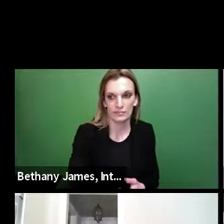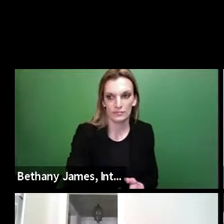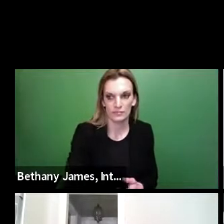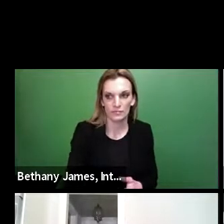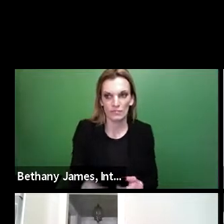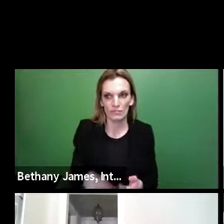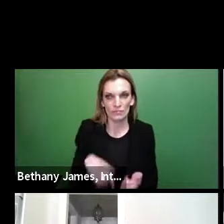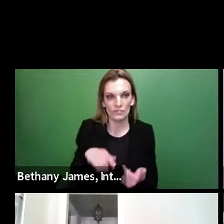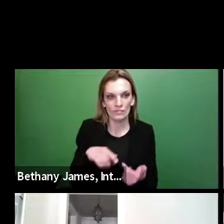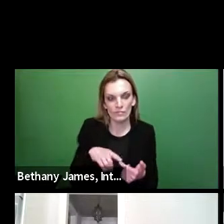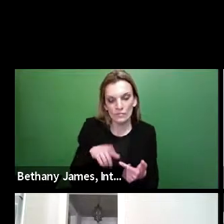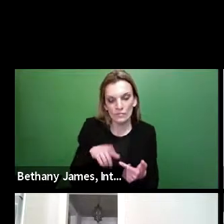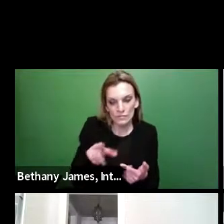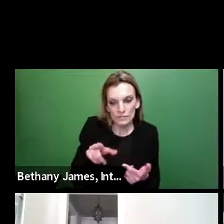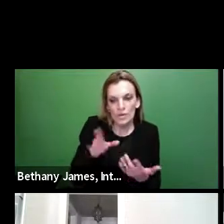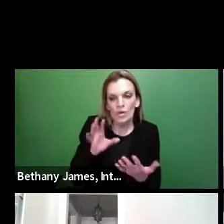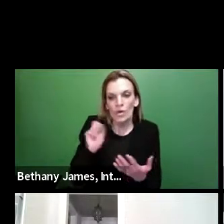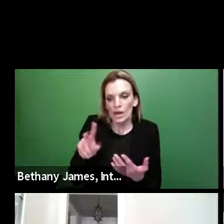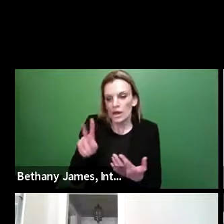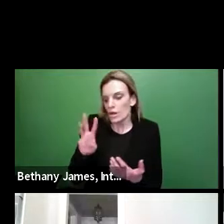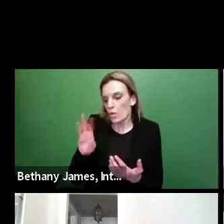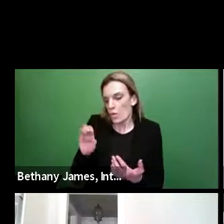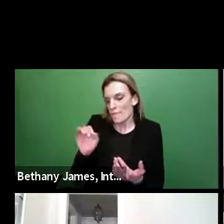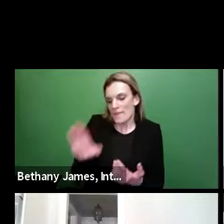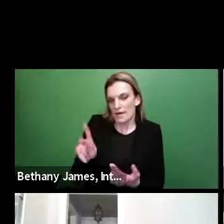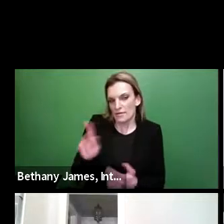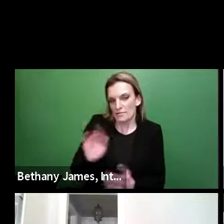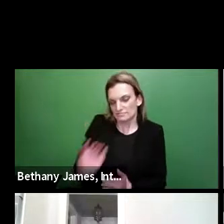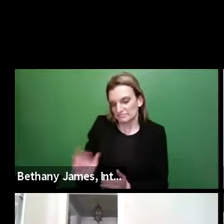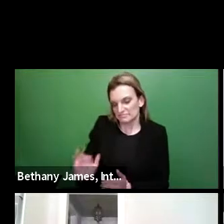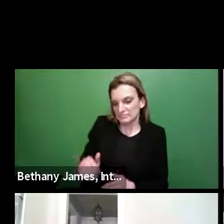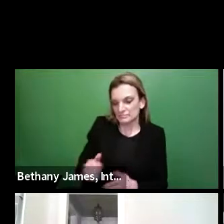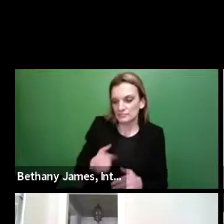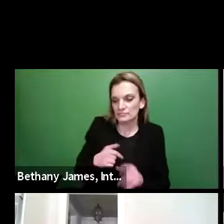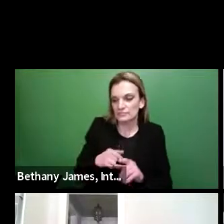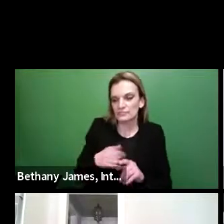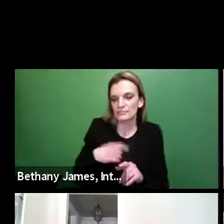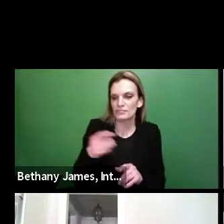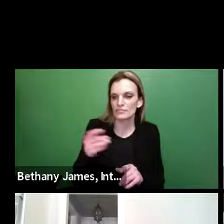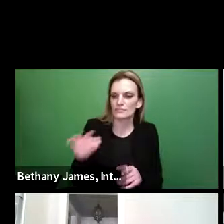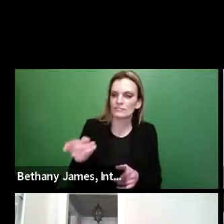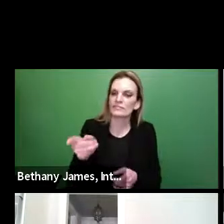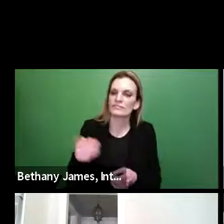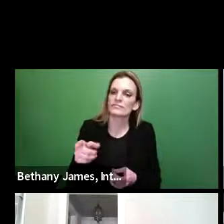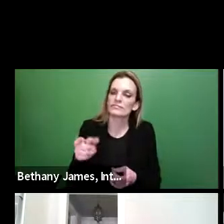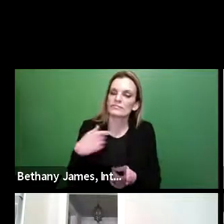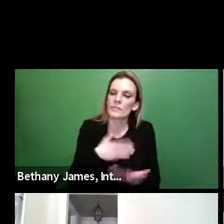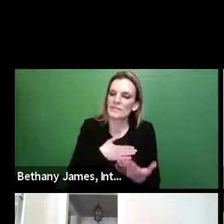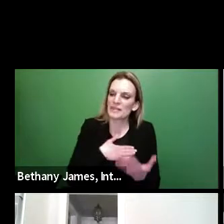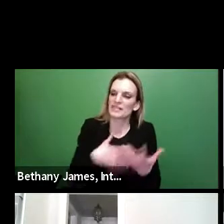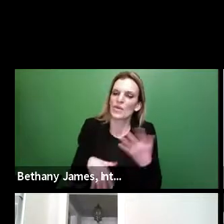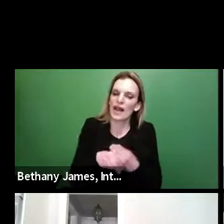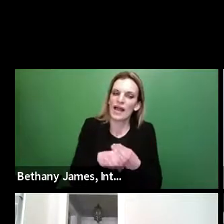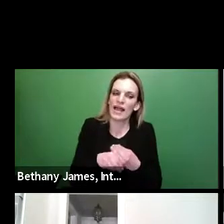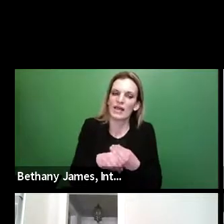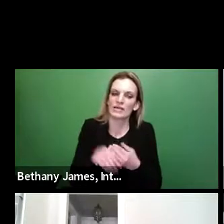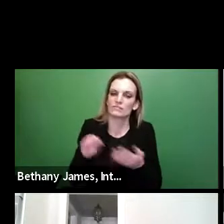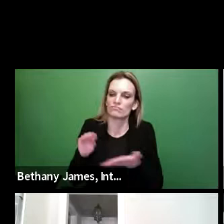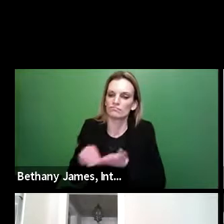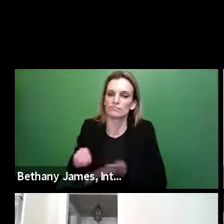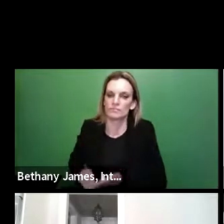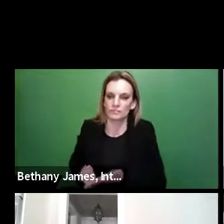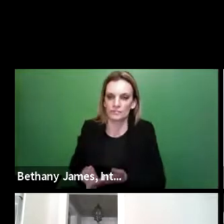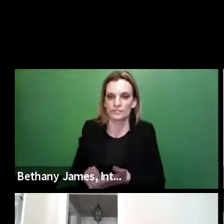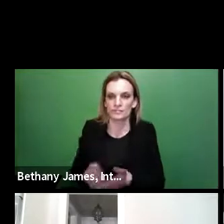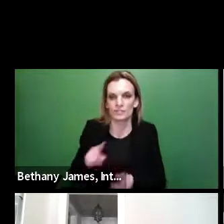Mr. Womack, two other things. When you all began to have your conversations, if you could add to the list of discussions, is one is